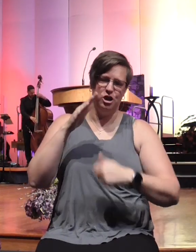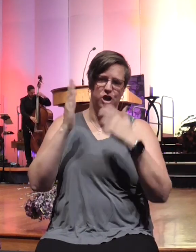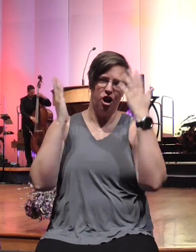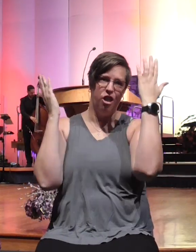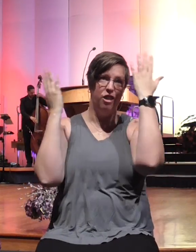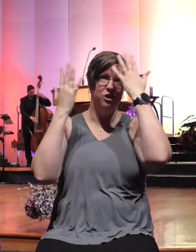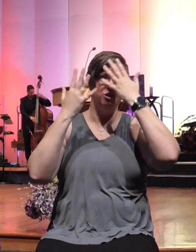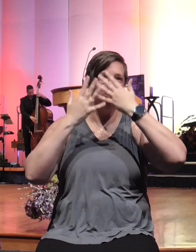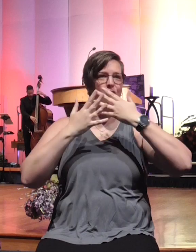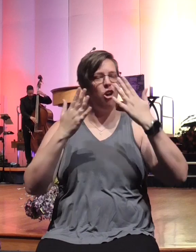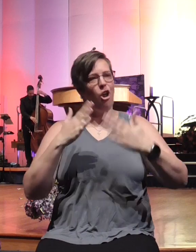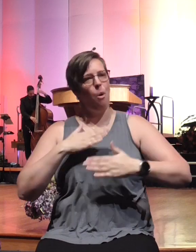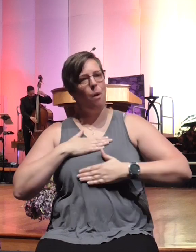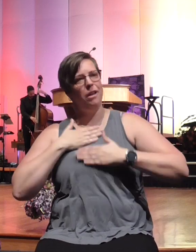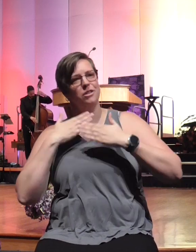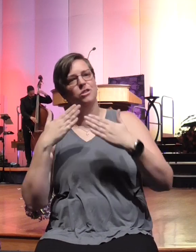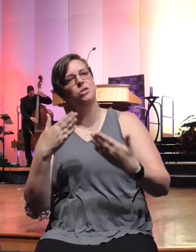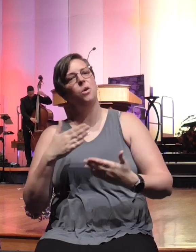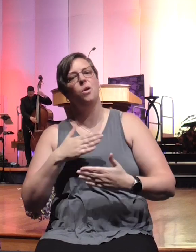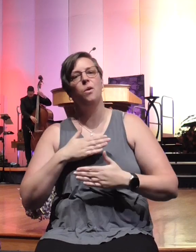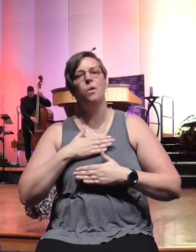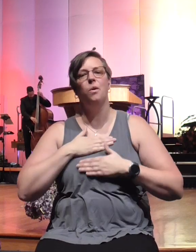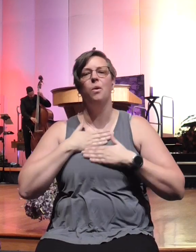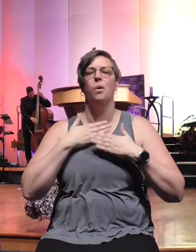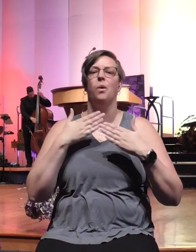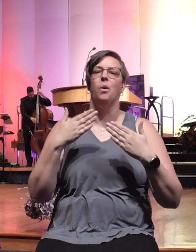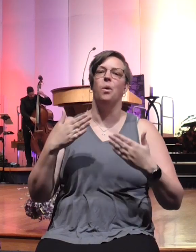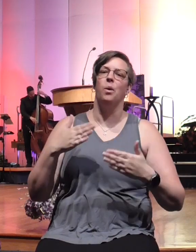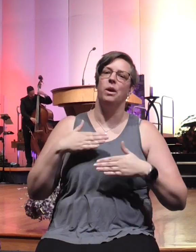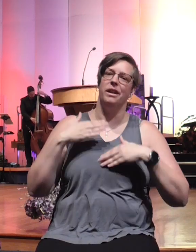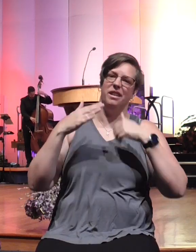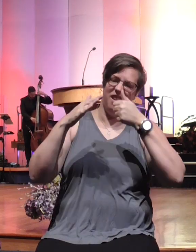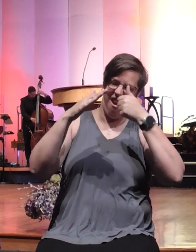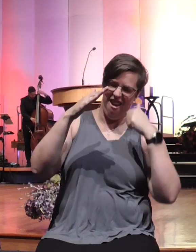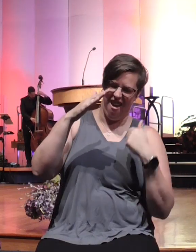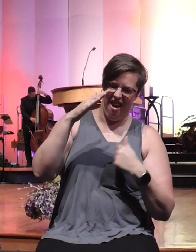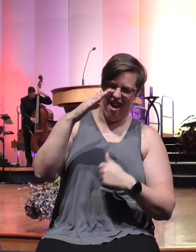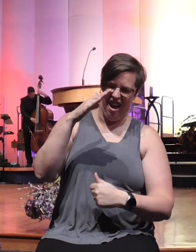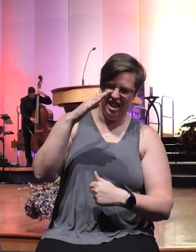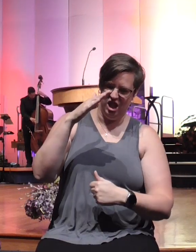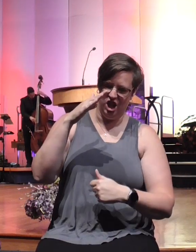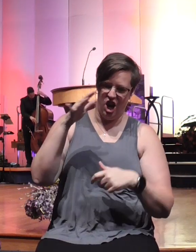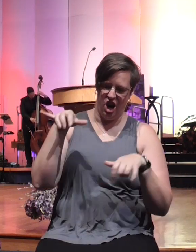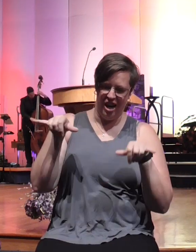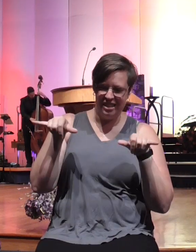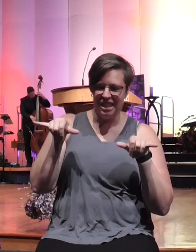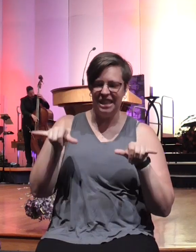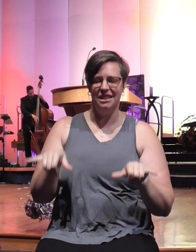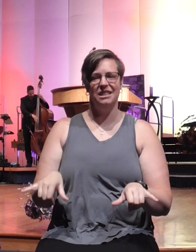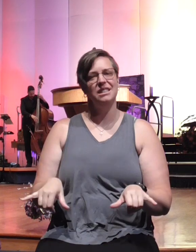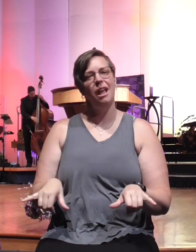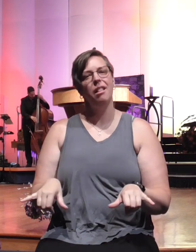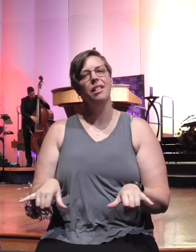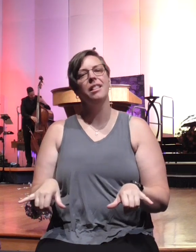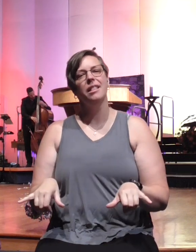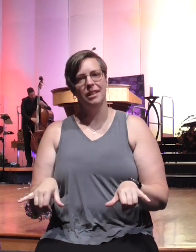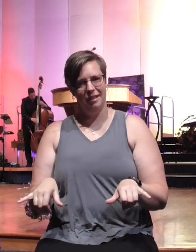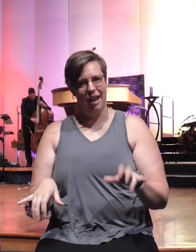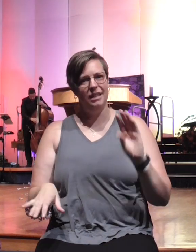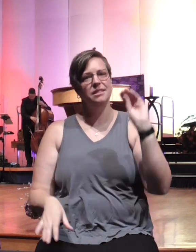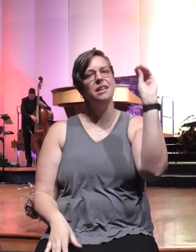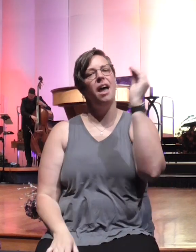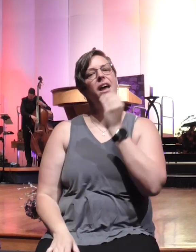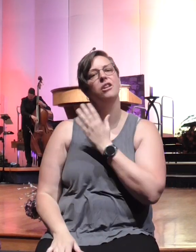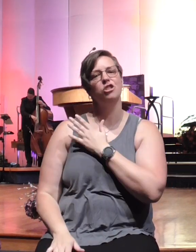sorrow and the joy. There is a stillness and